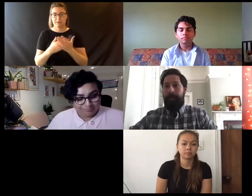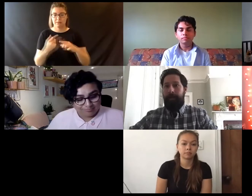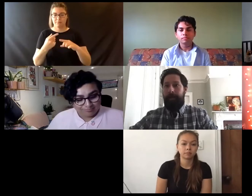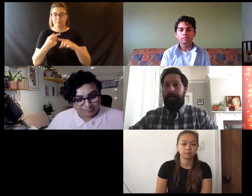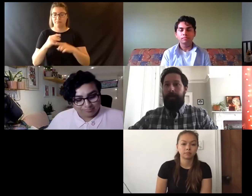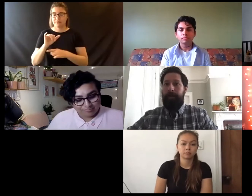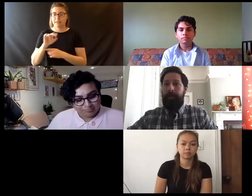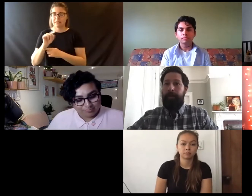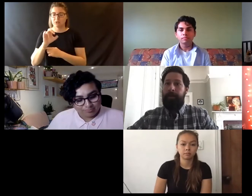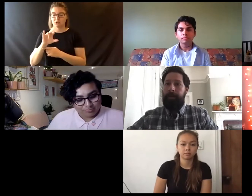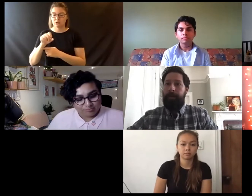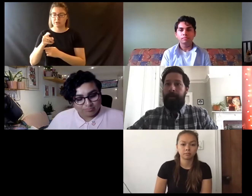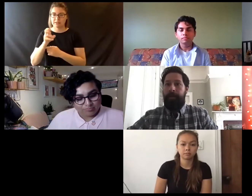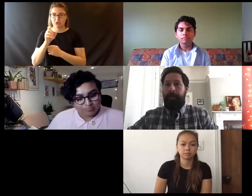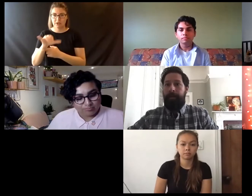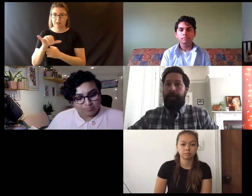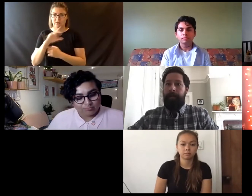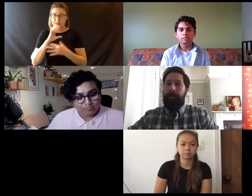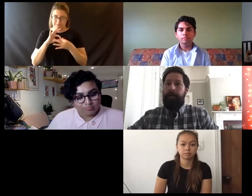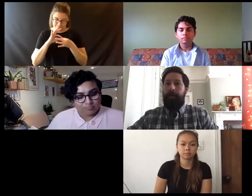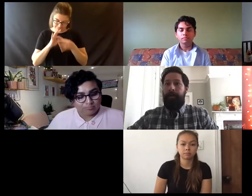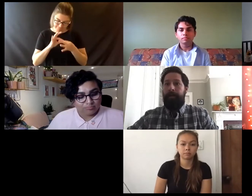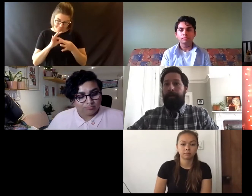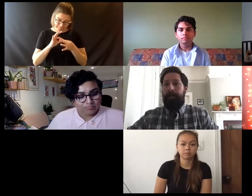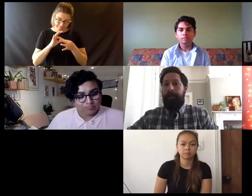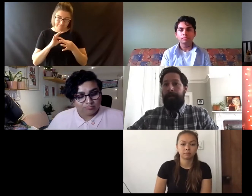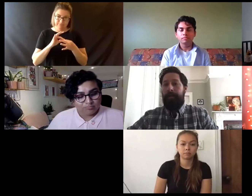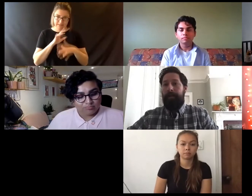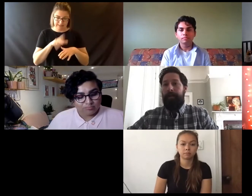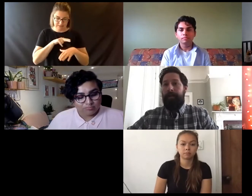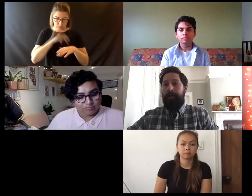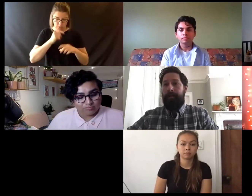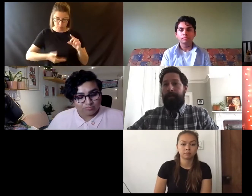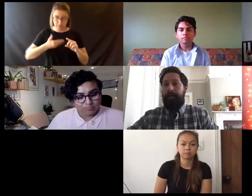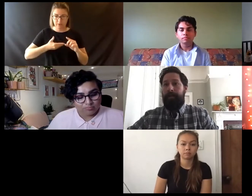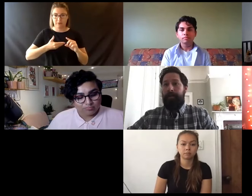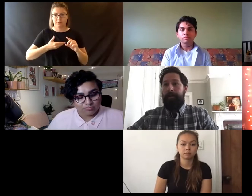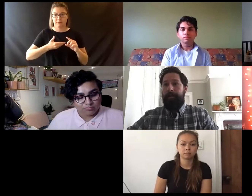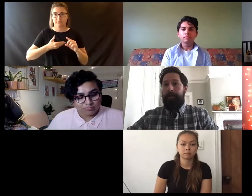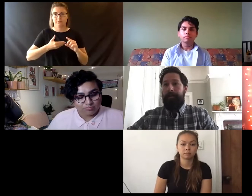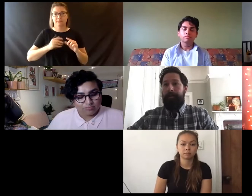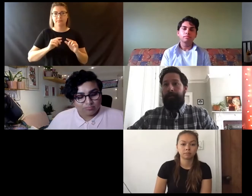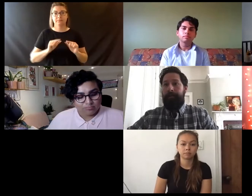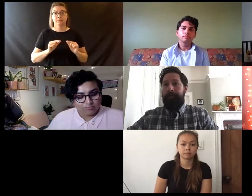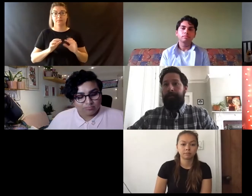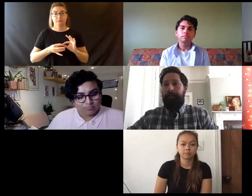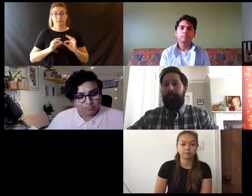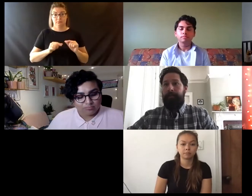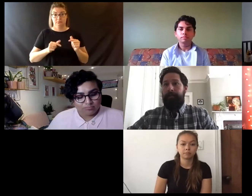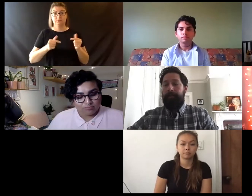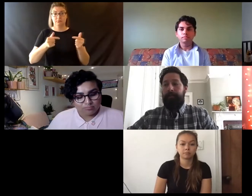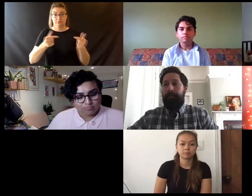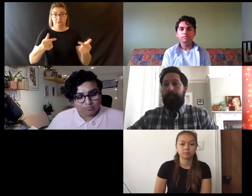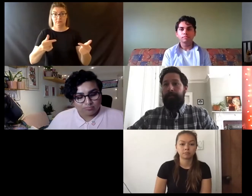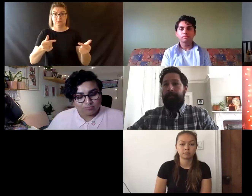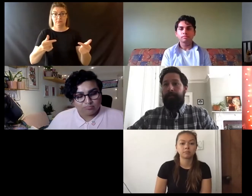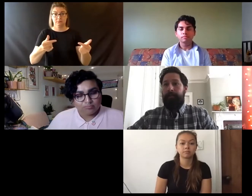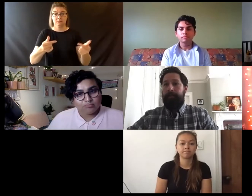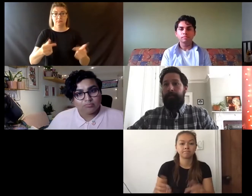intersectionality is so intrinsic to who we are. It is intersectionality, but at the same time, it's like